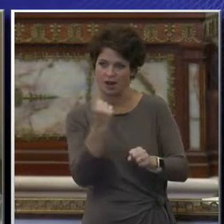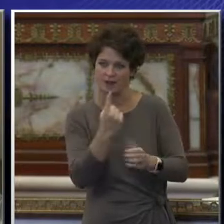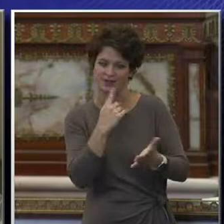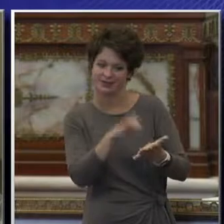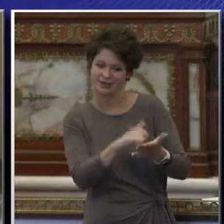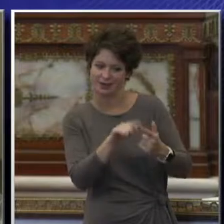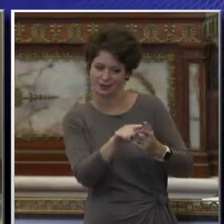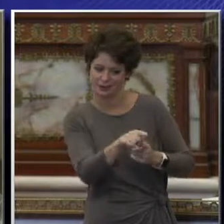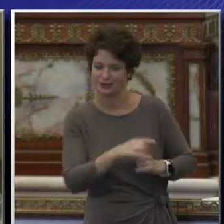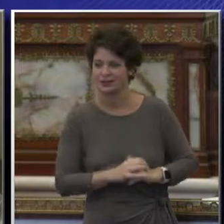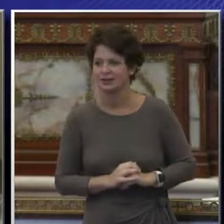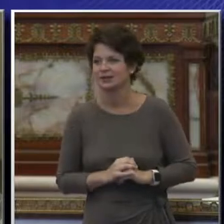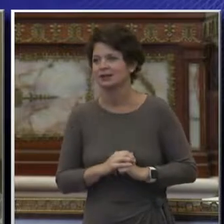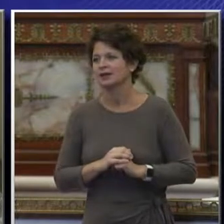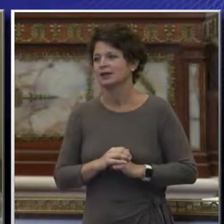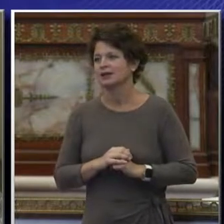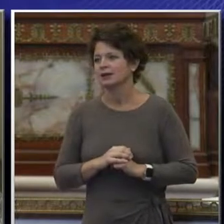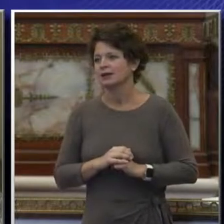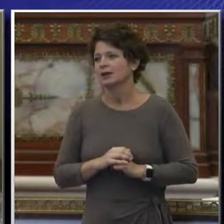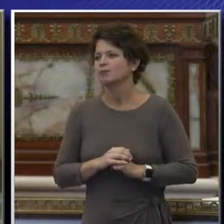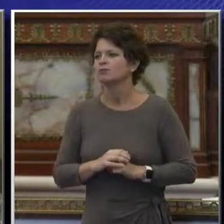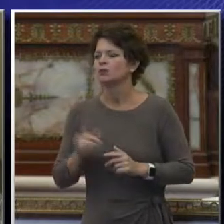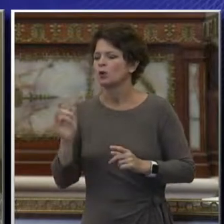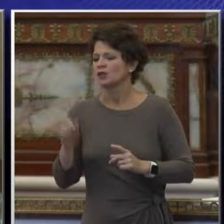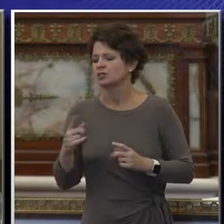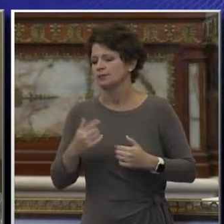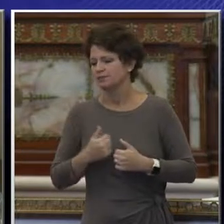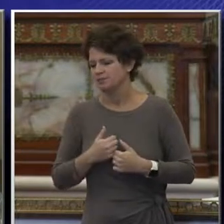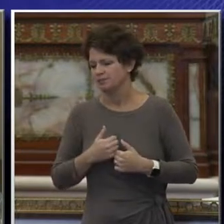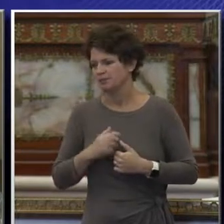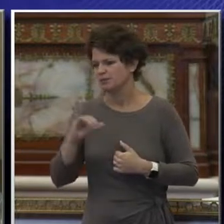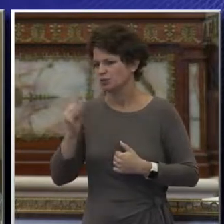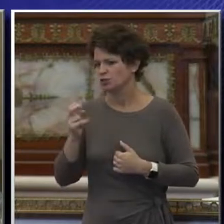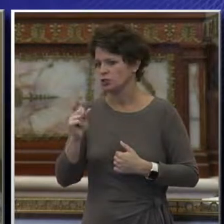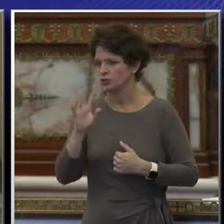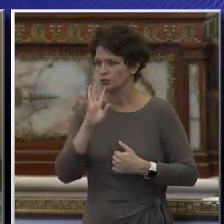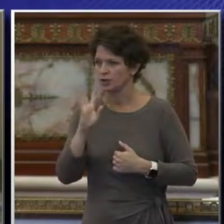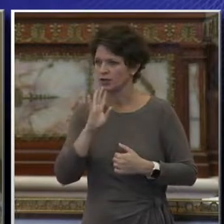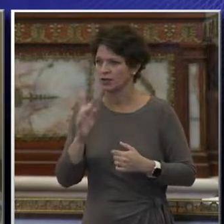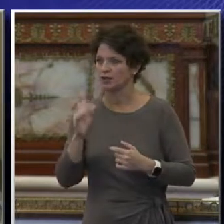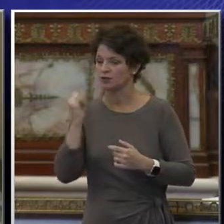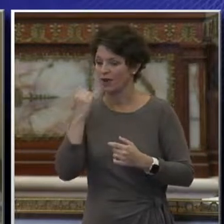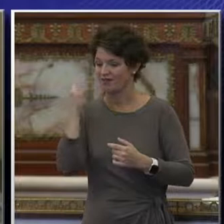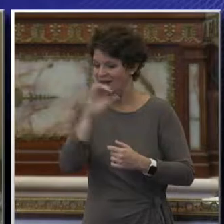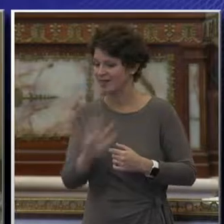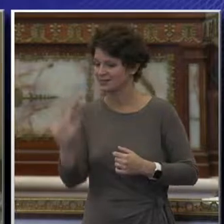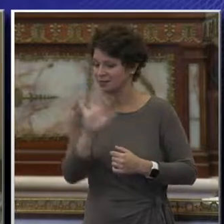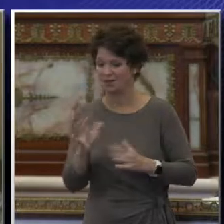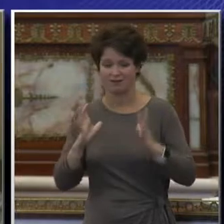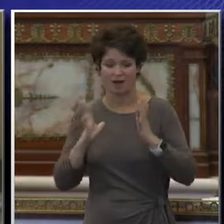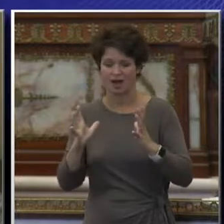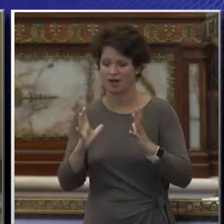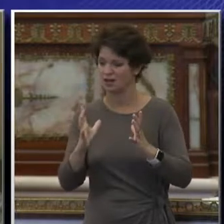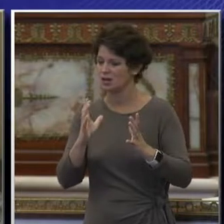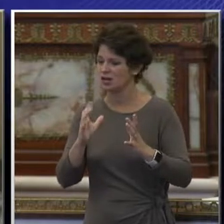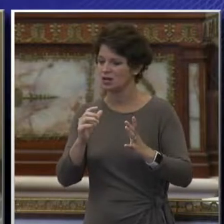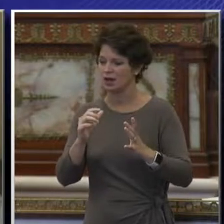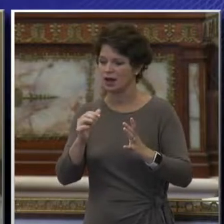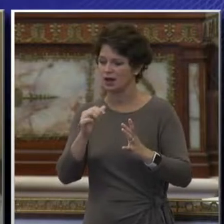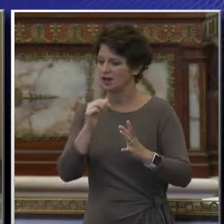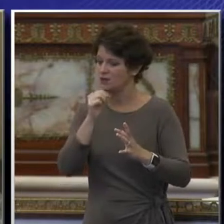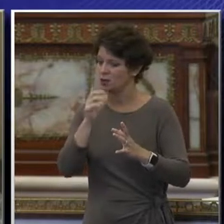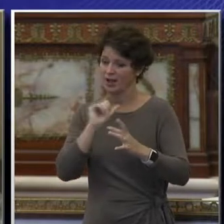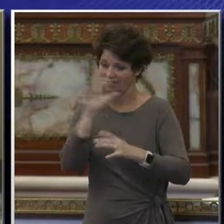you. How much, and if you have estimates, feel free, I won't hold you to it. If you